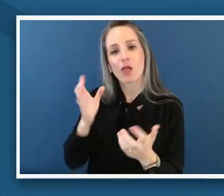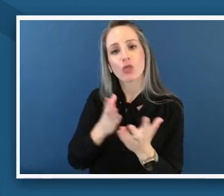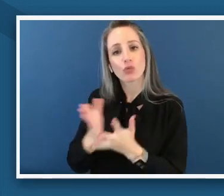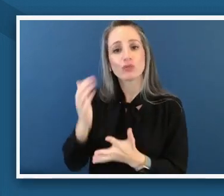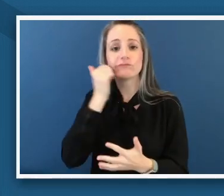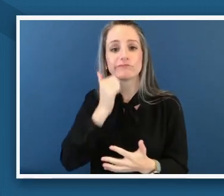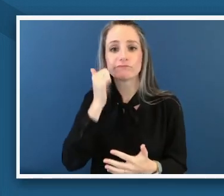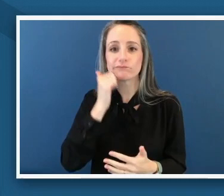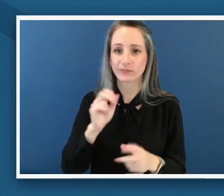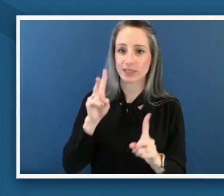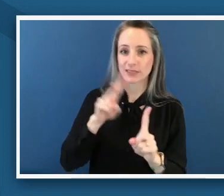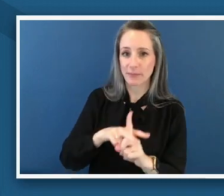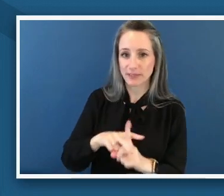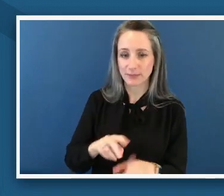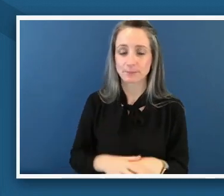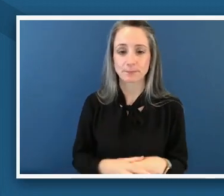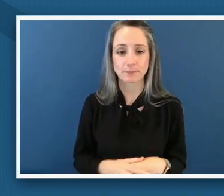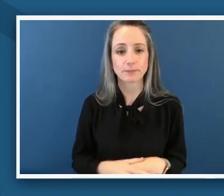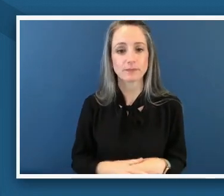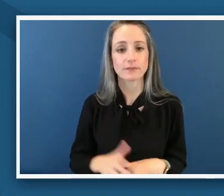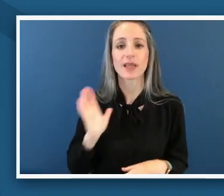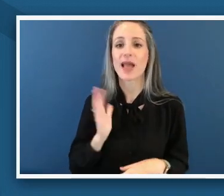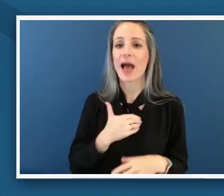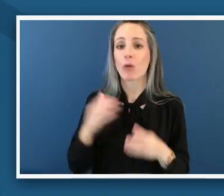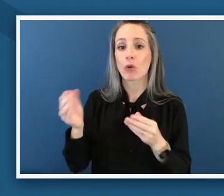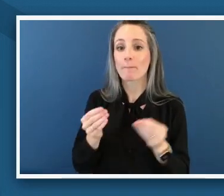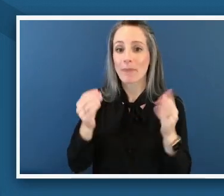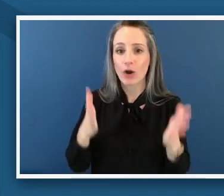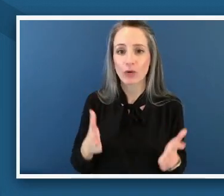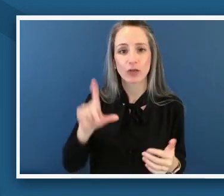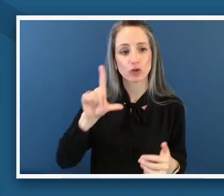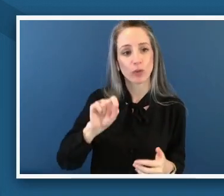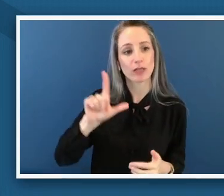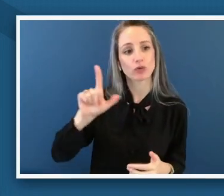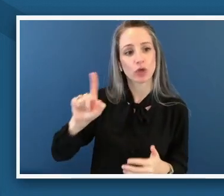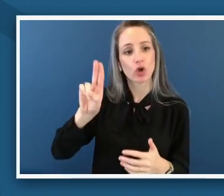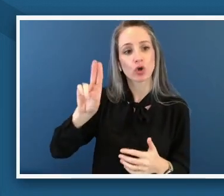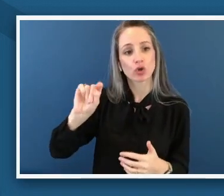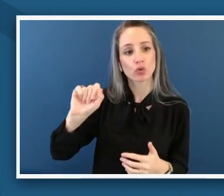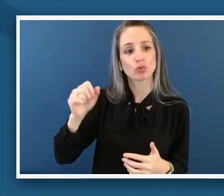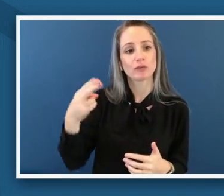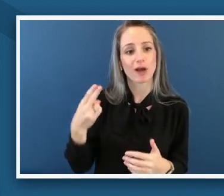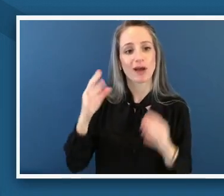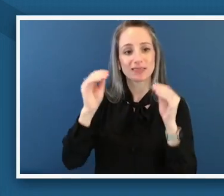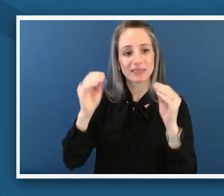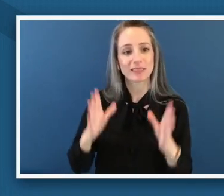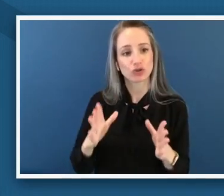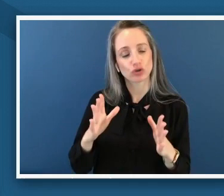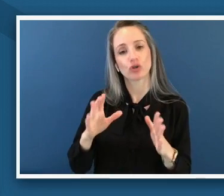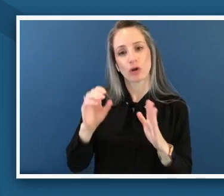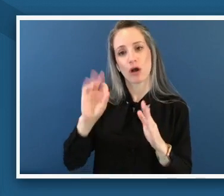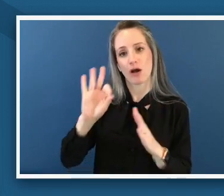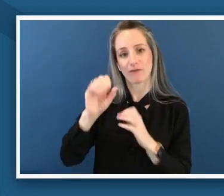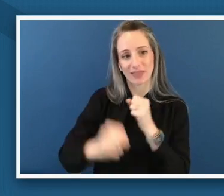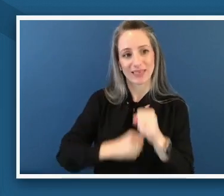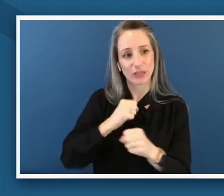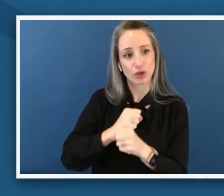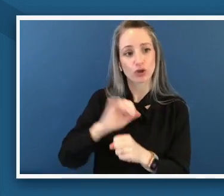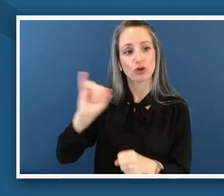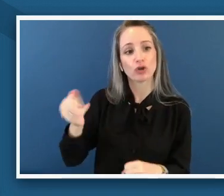moderator for today's session will be 2021 Utah State Teacher of the Year, John Arthur. He is joined